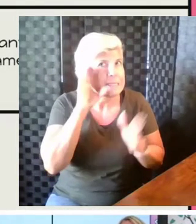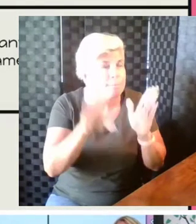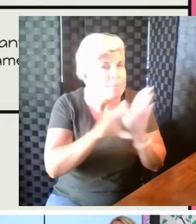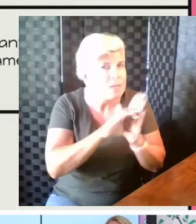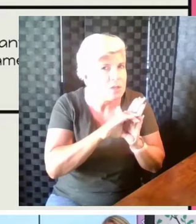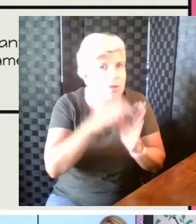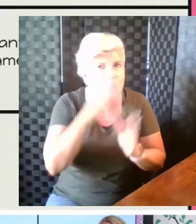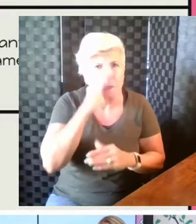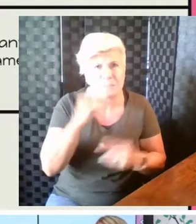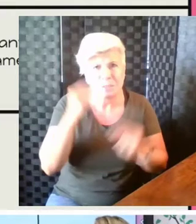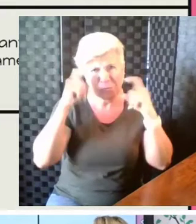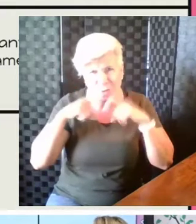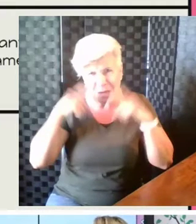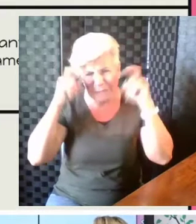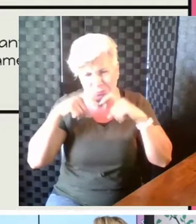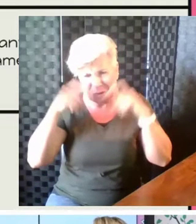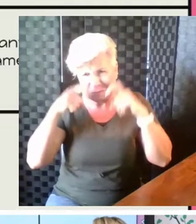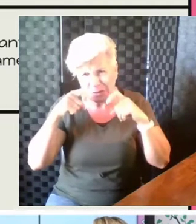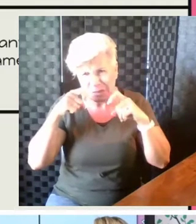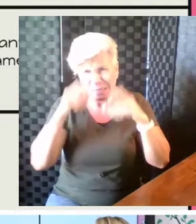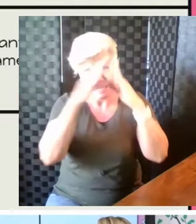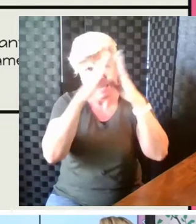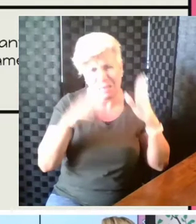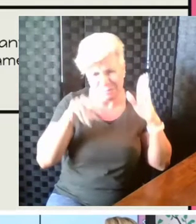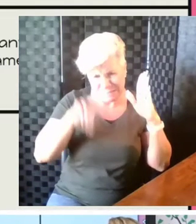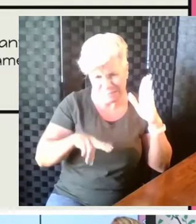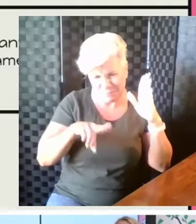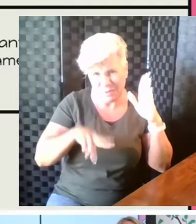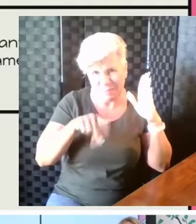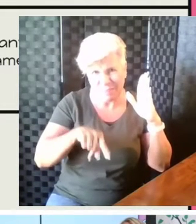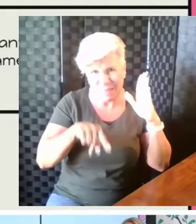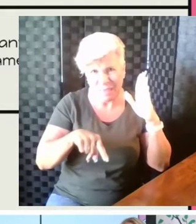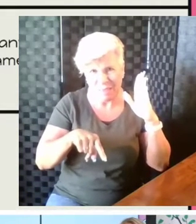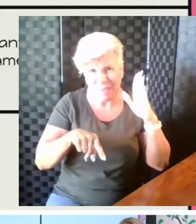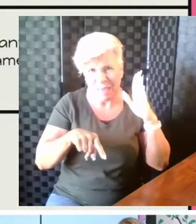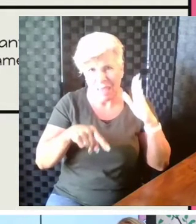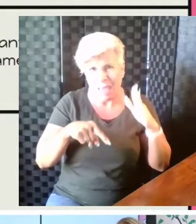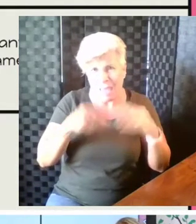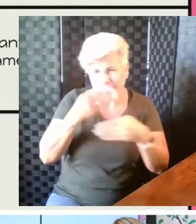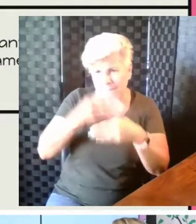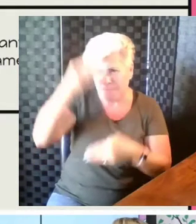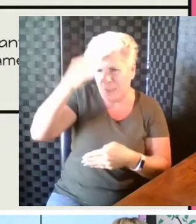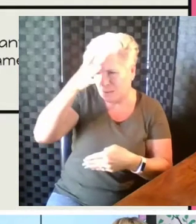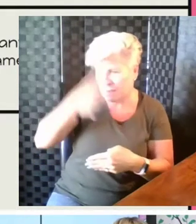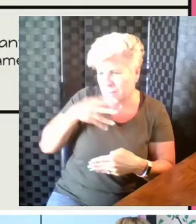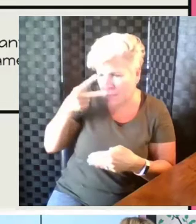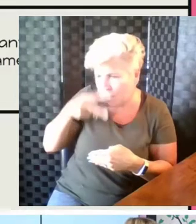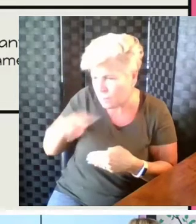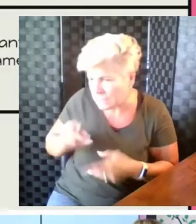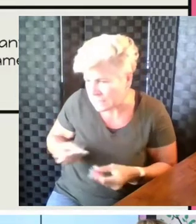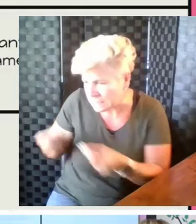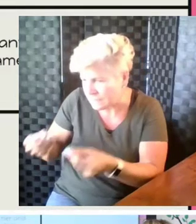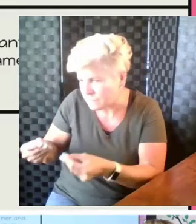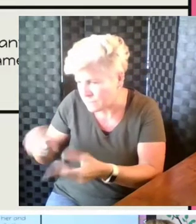that chrysanthemum was crying outside of her house and her parents were leaning out the window with their cookies.